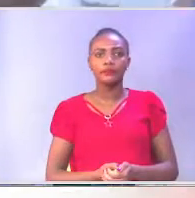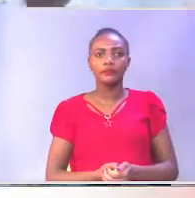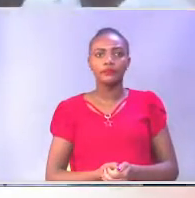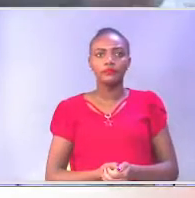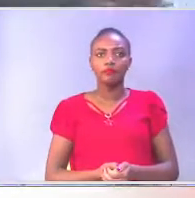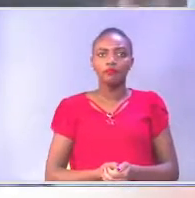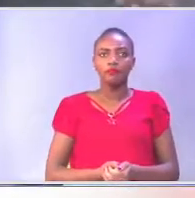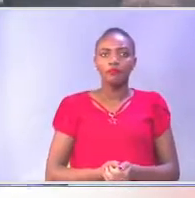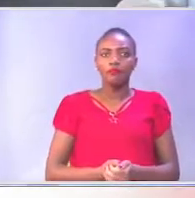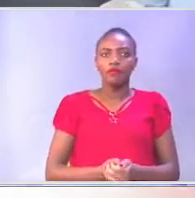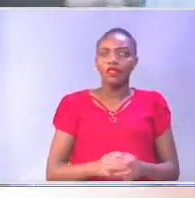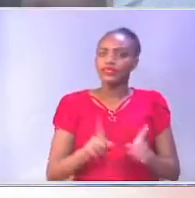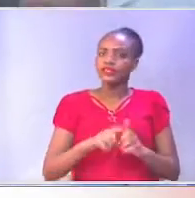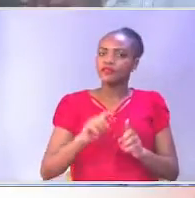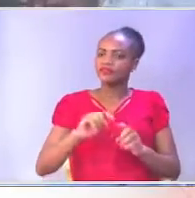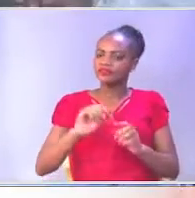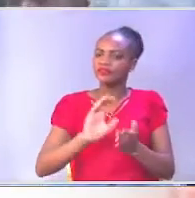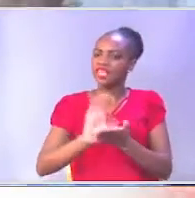mama milioni 5.